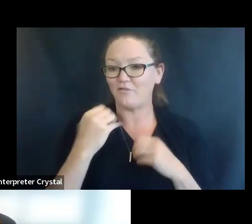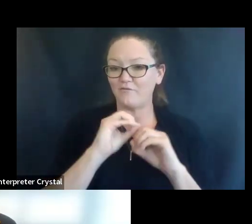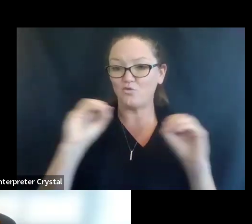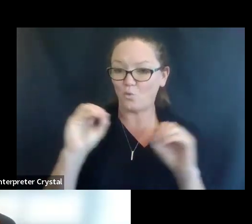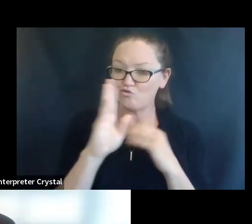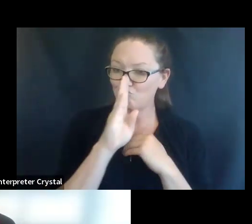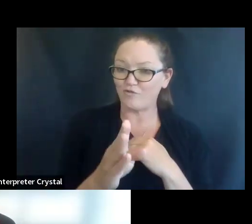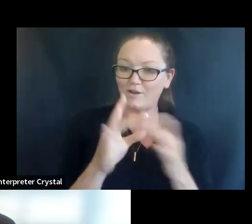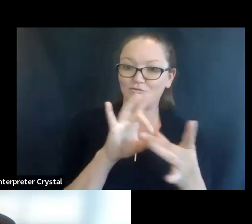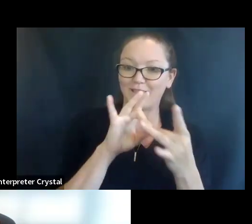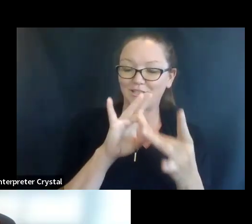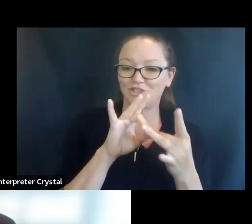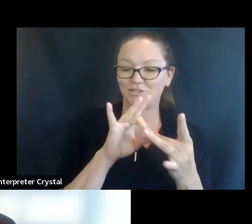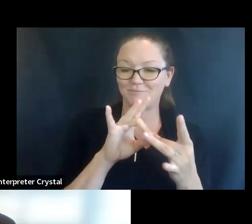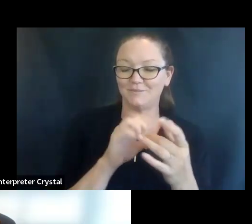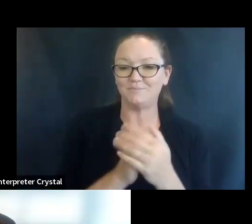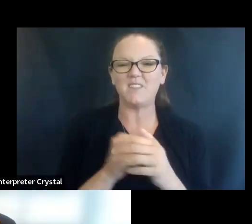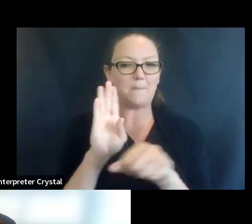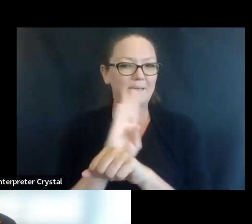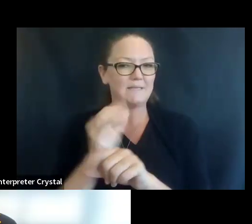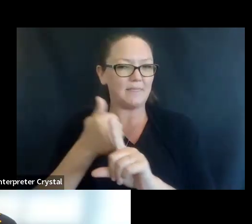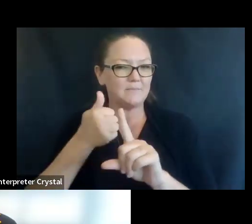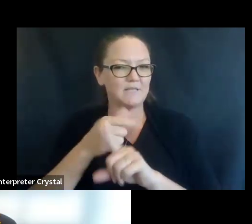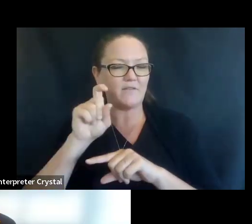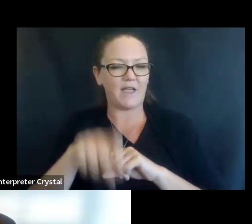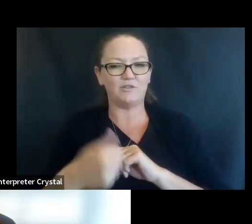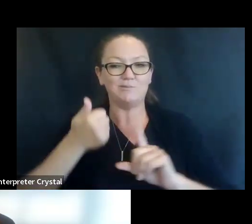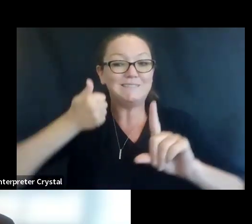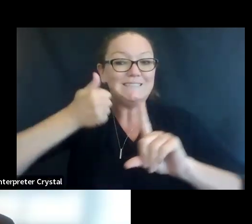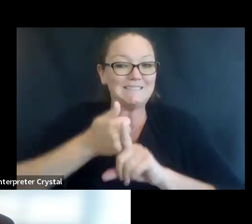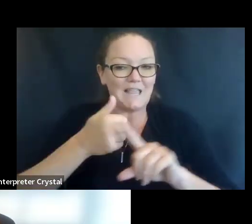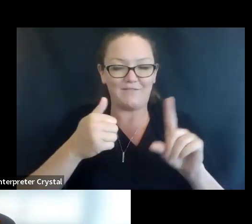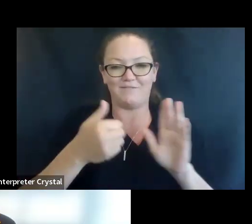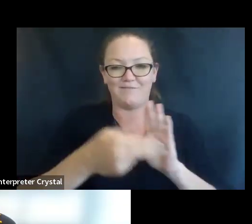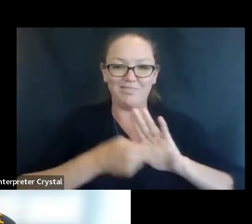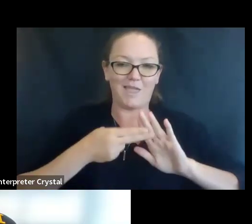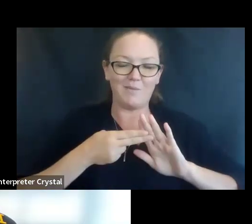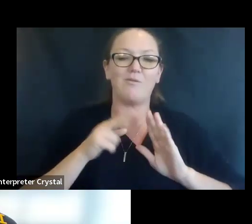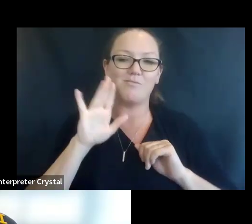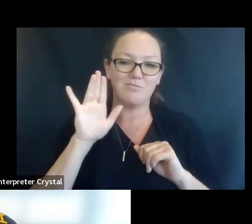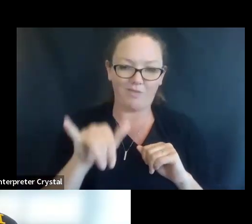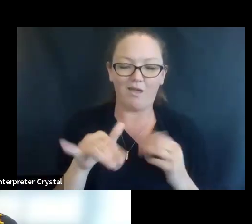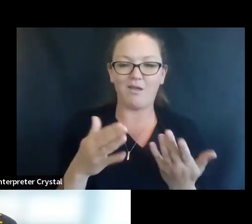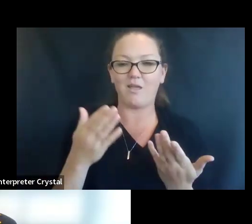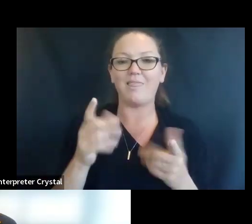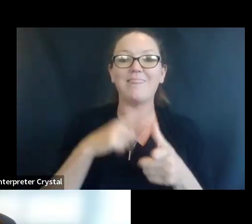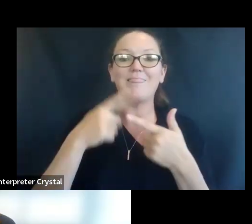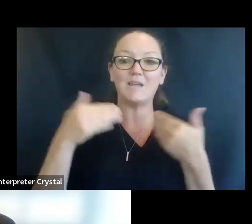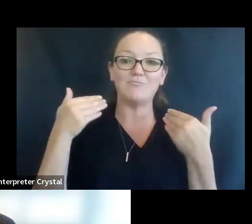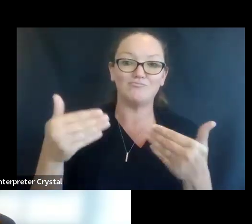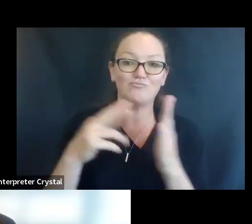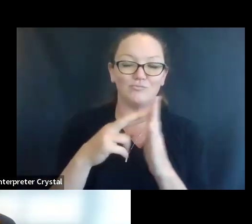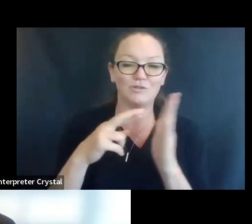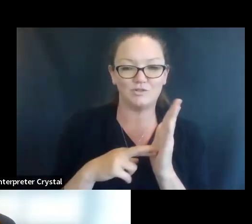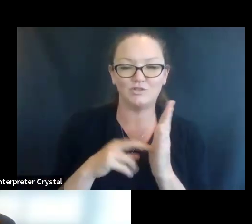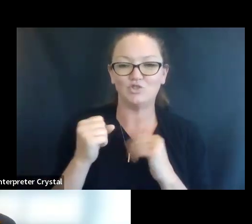onus is on the business to self-identify as meeting that definition and then to do the registration. So, we